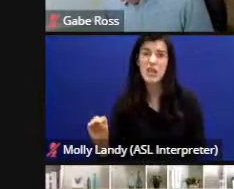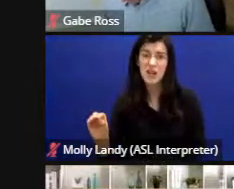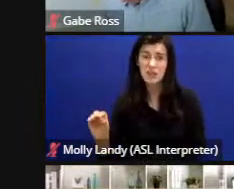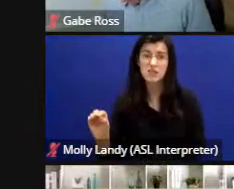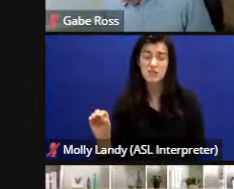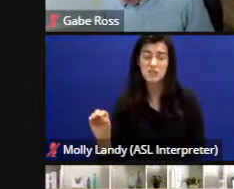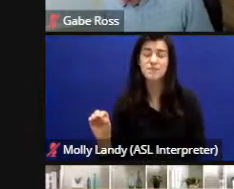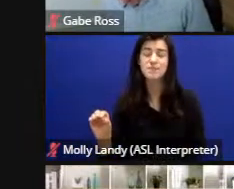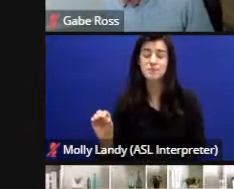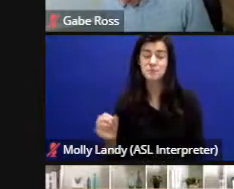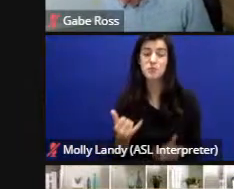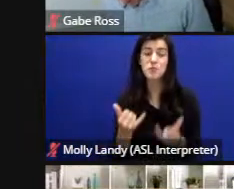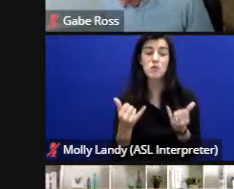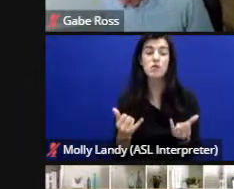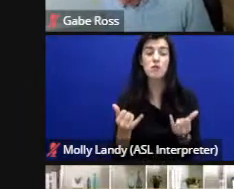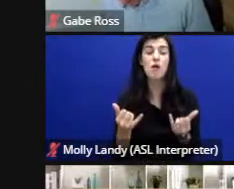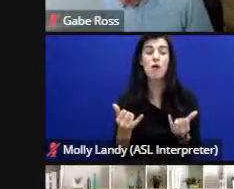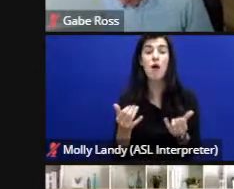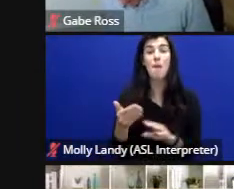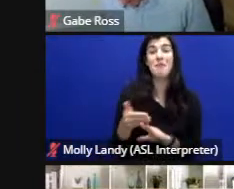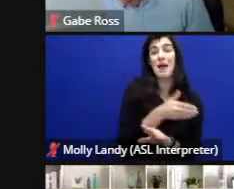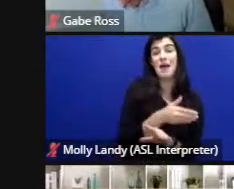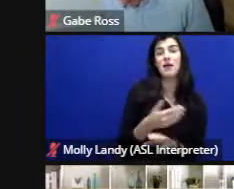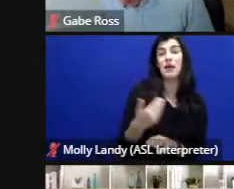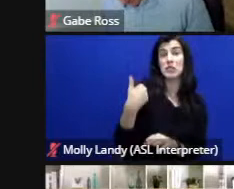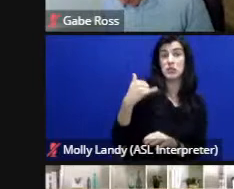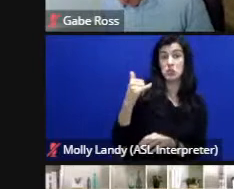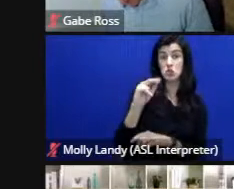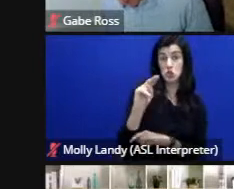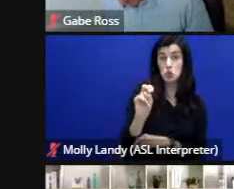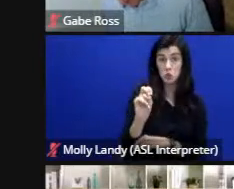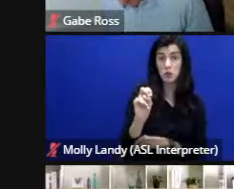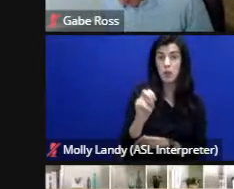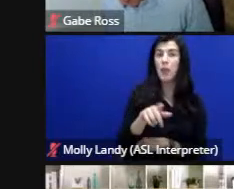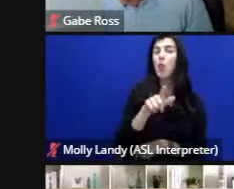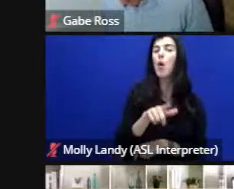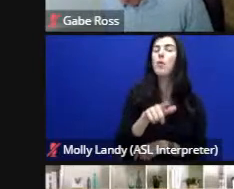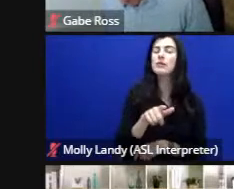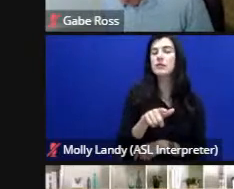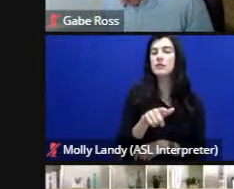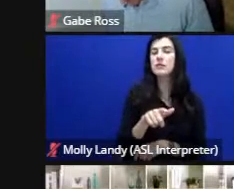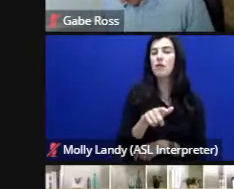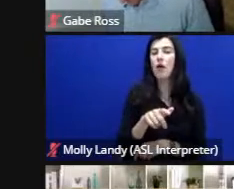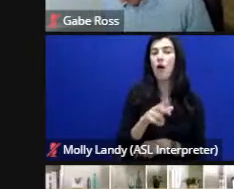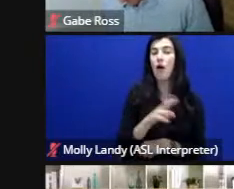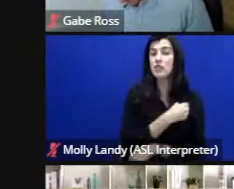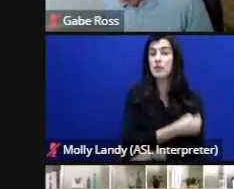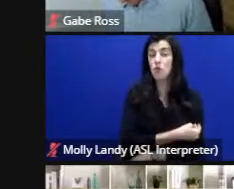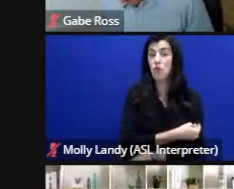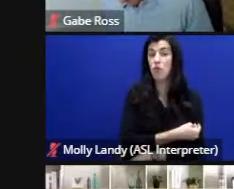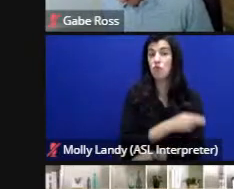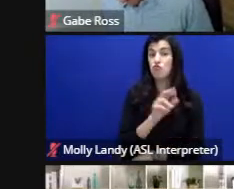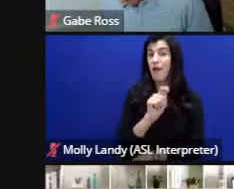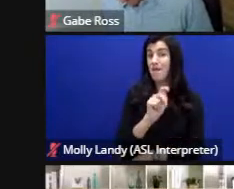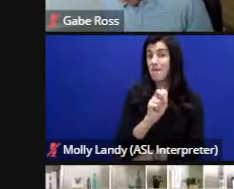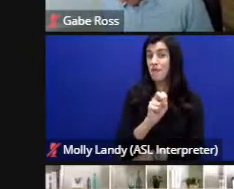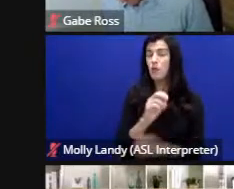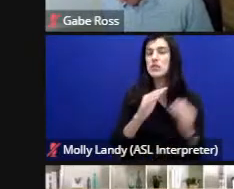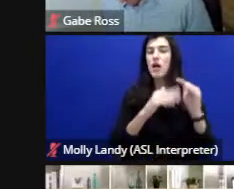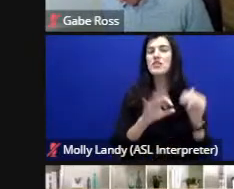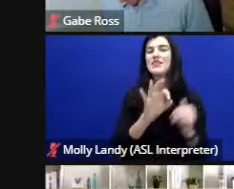The lowest hospitalization rate in June in California was under 900 across the state.